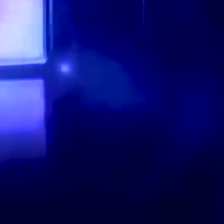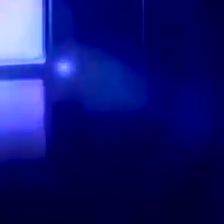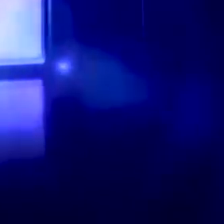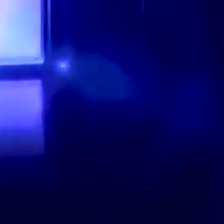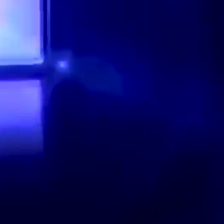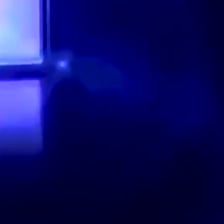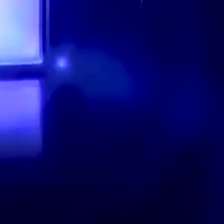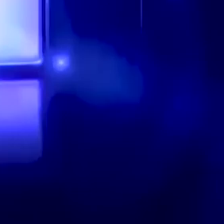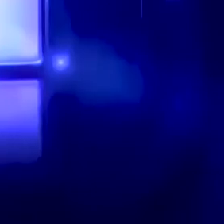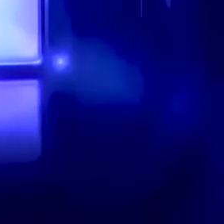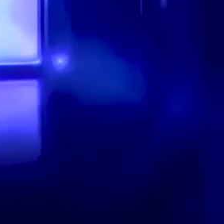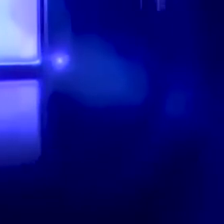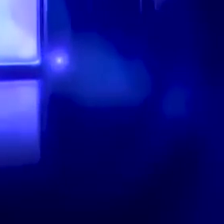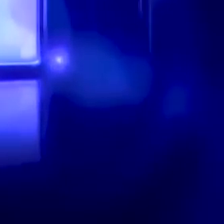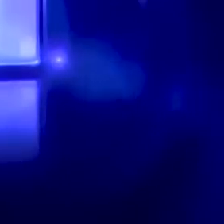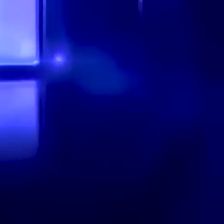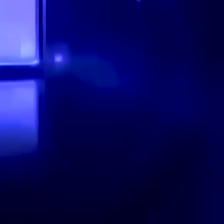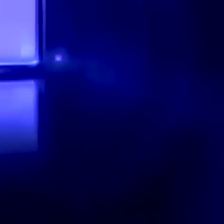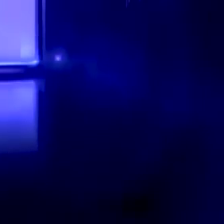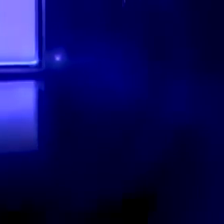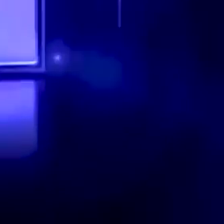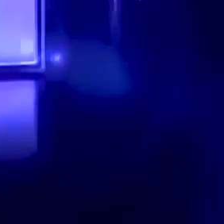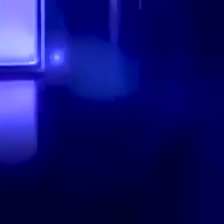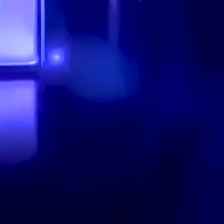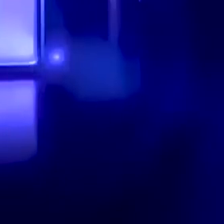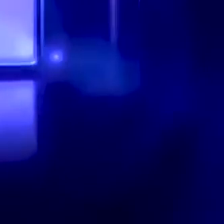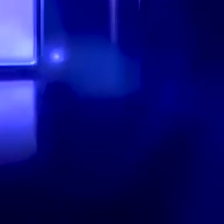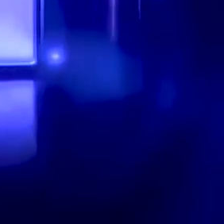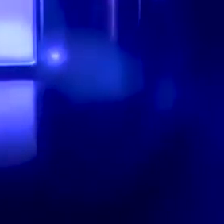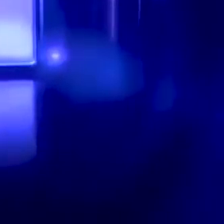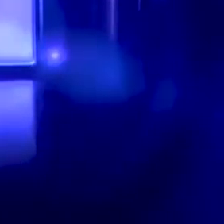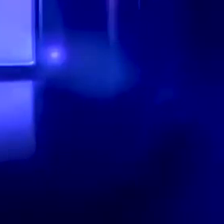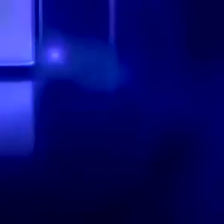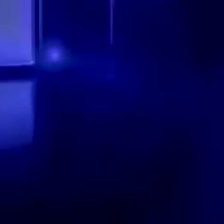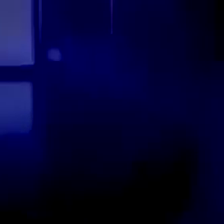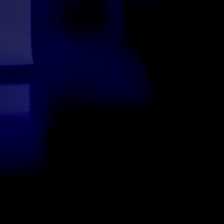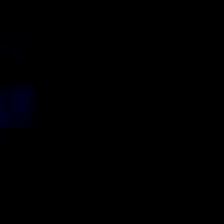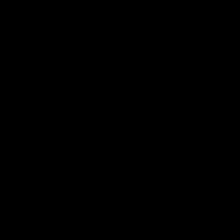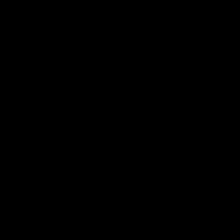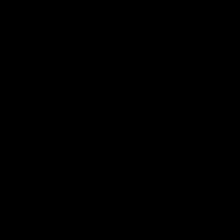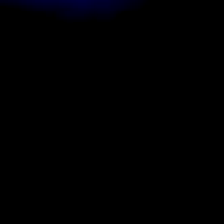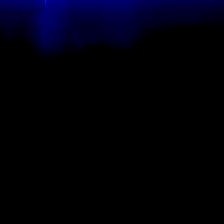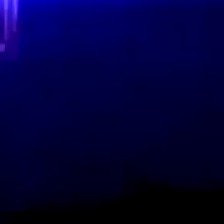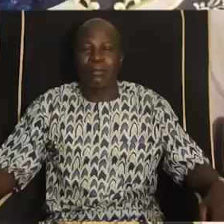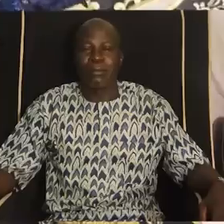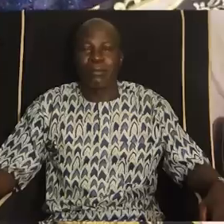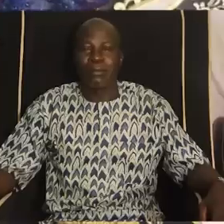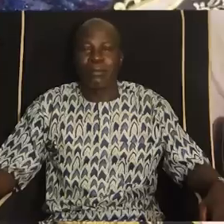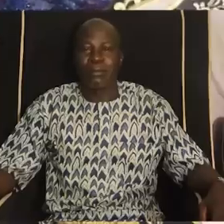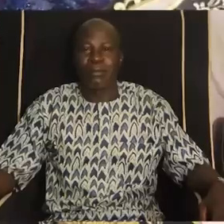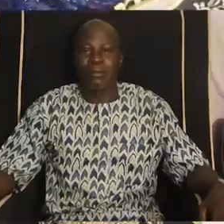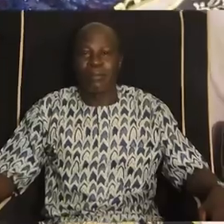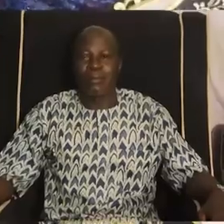fun gbogbo eda to wo mi to de gbo mi lowo lowo loruko jesu olorun odubuku o ya ko buku fun o amen